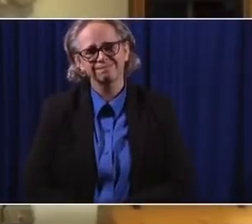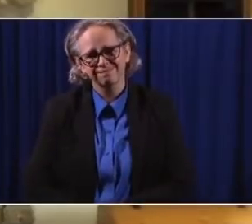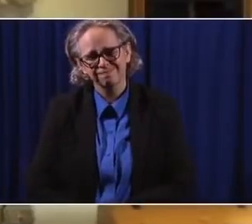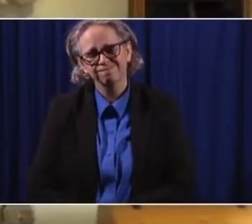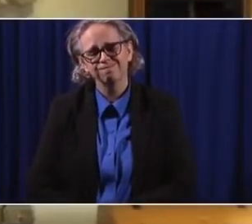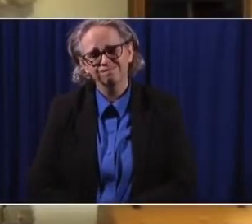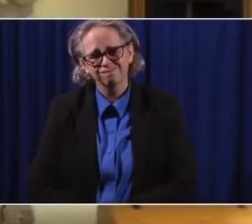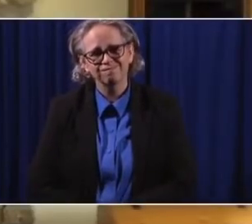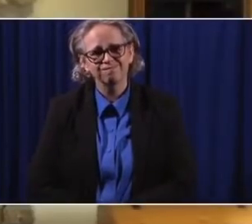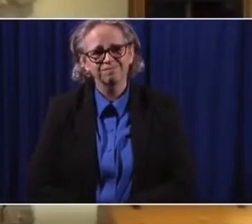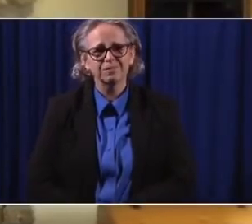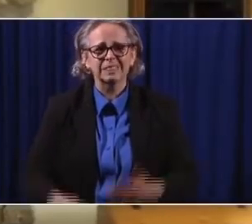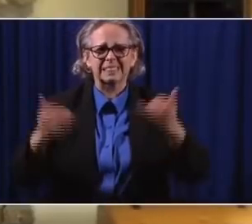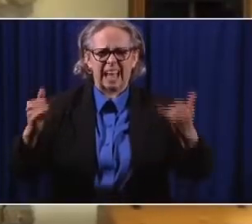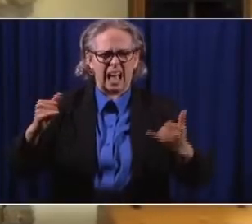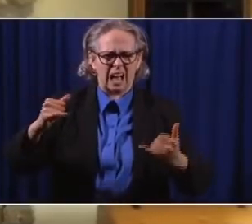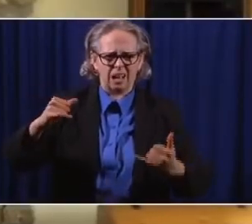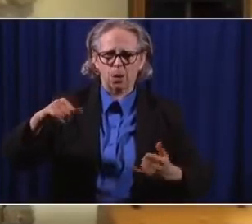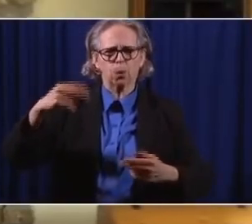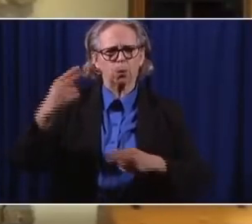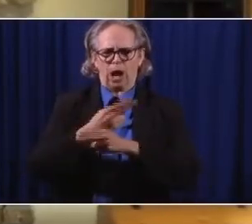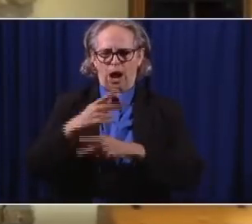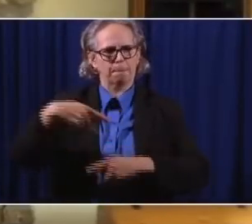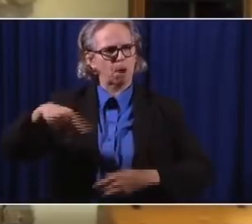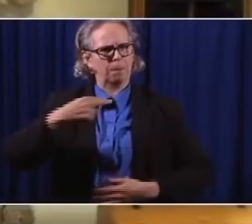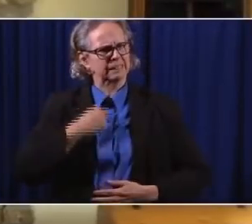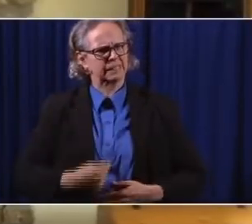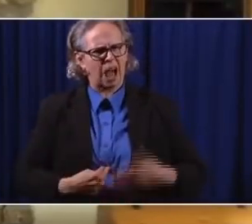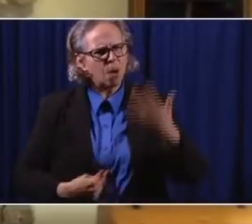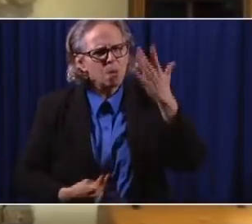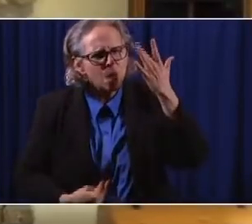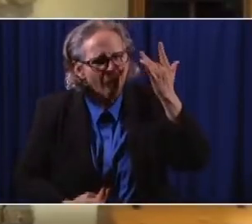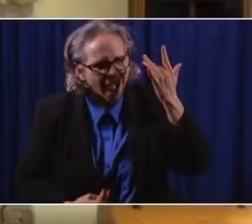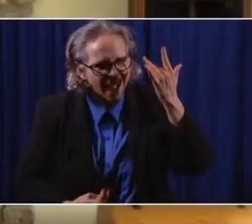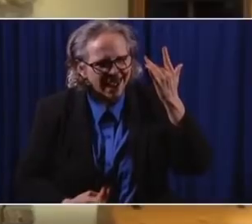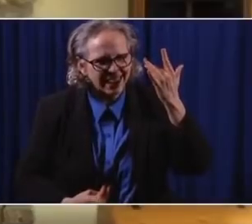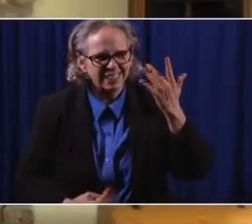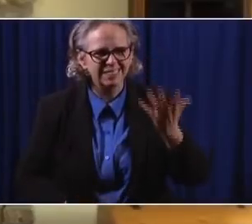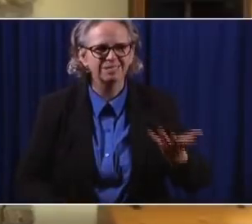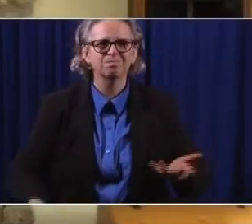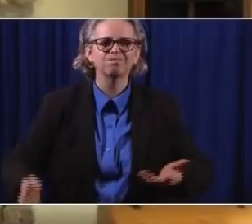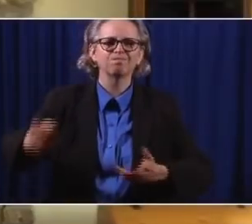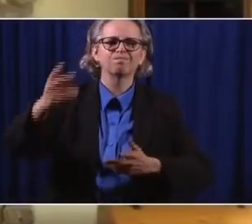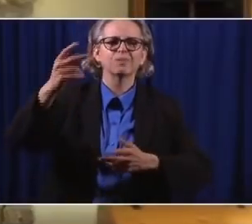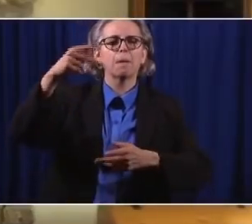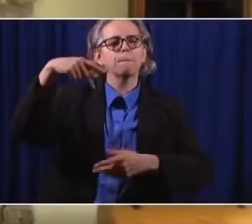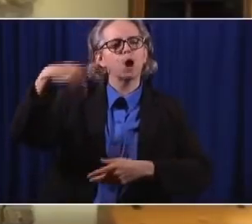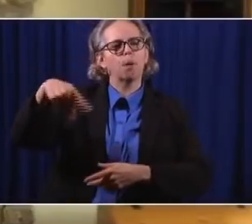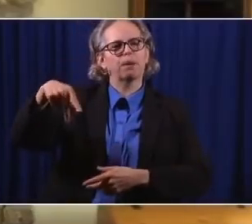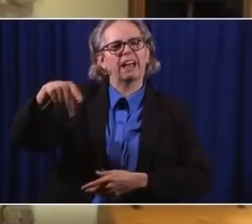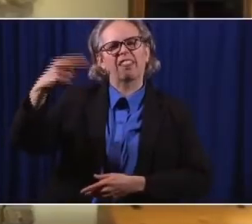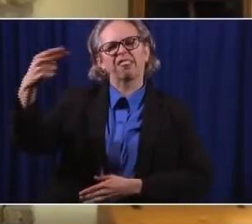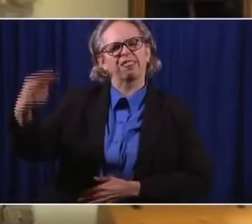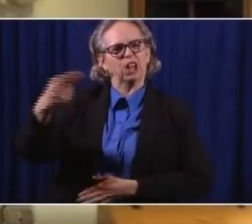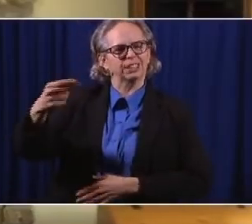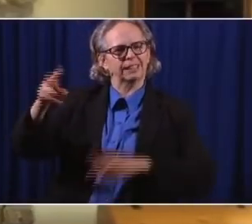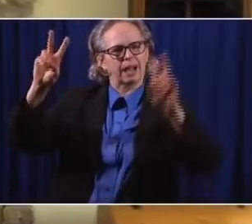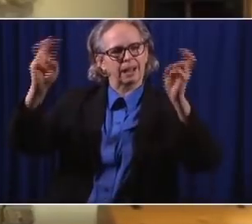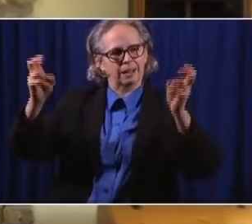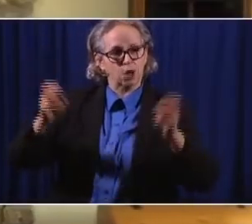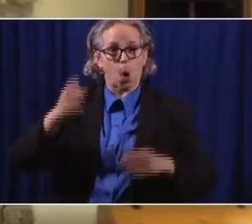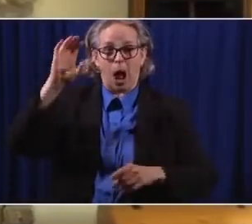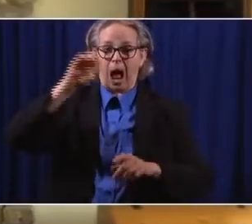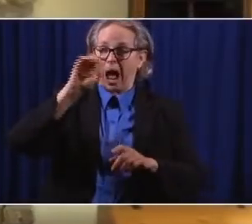Today I'm wearing a purple tie in recognition of Purple Thursday. October is Domestic Violence Awareness Month,